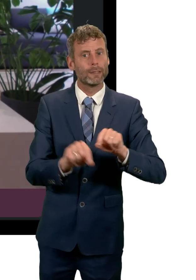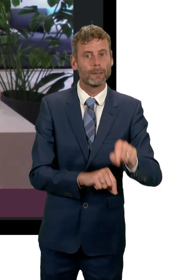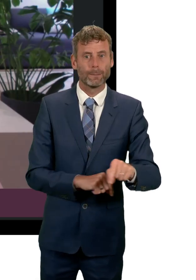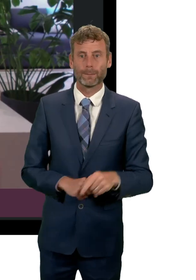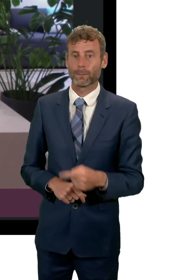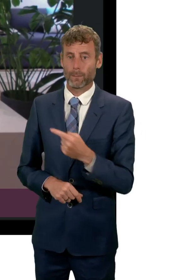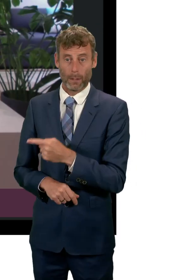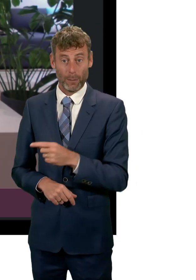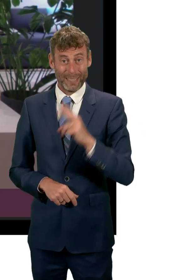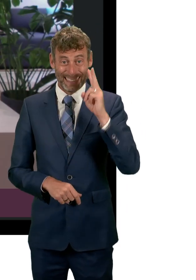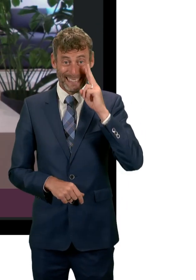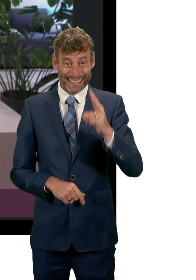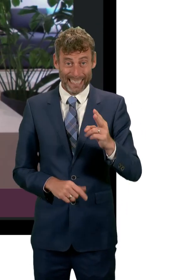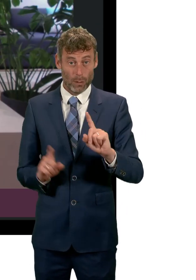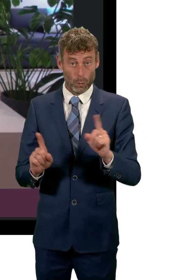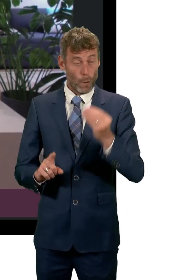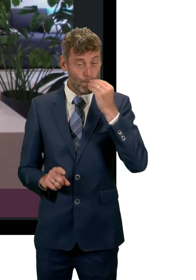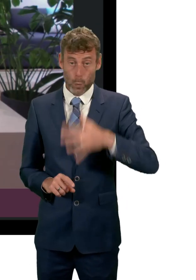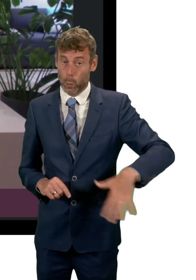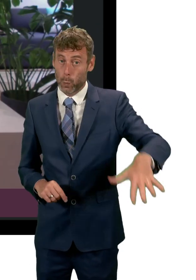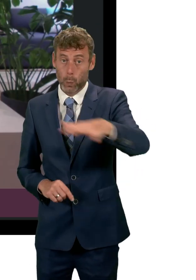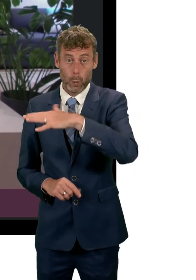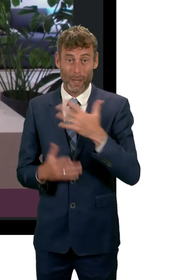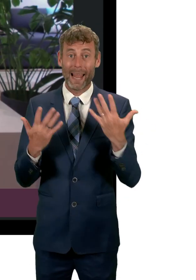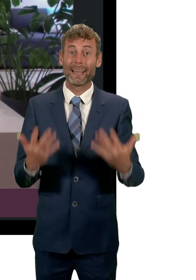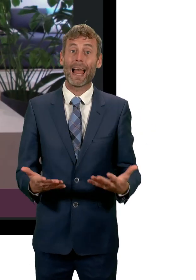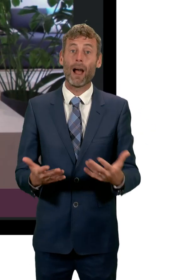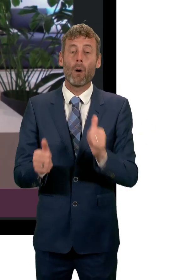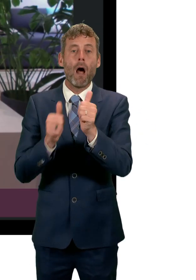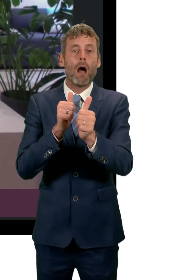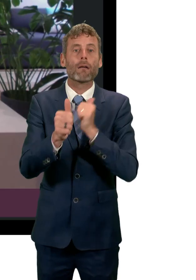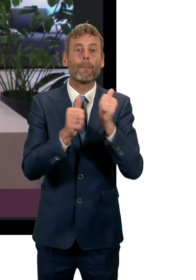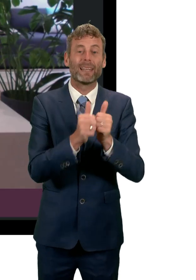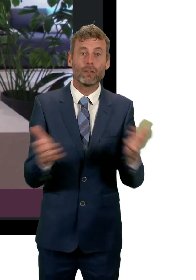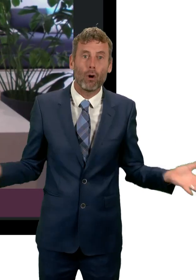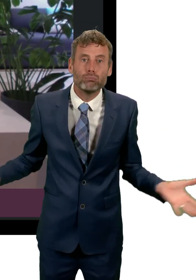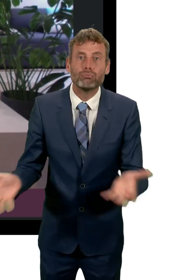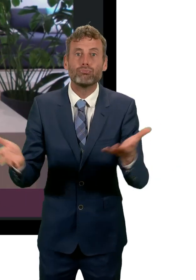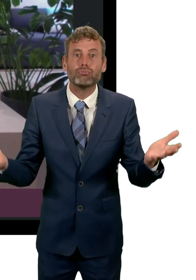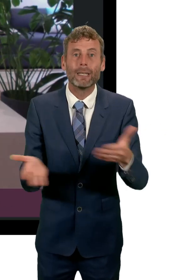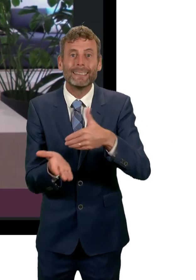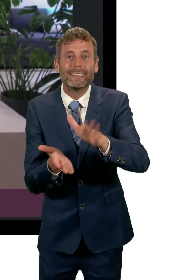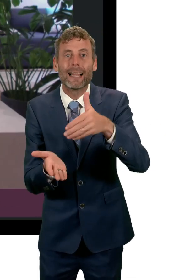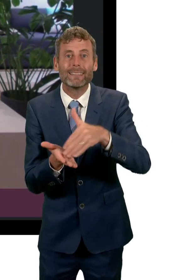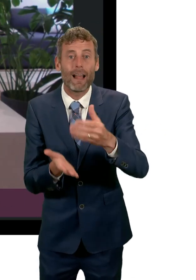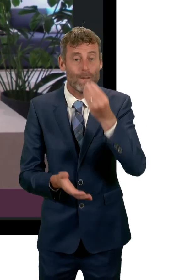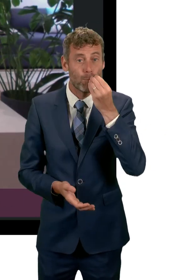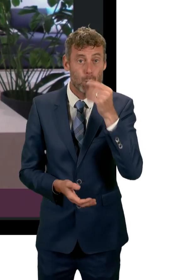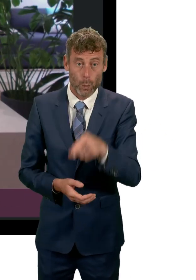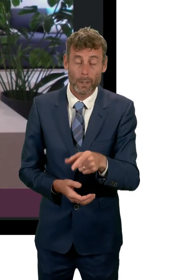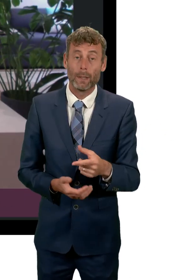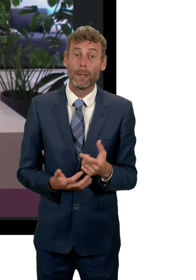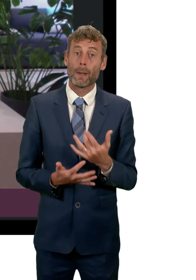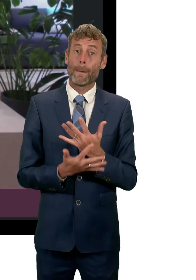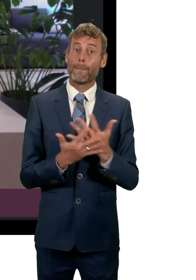change in willpower. But what has changed is the food environment and the way the governments back off from regulation, partly because they're being lobbied to do